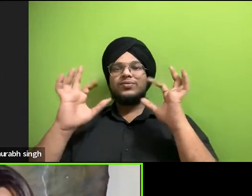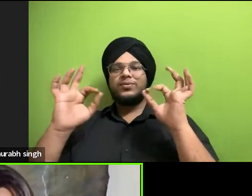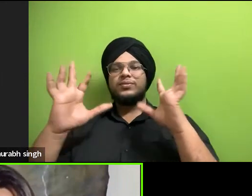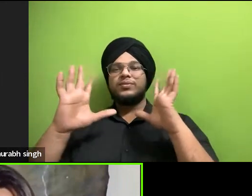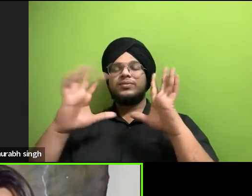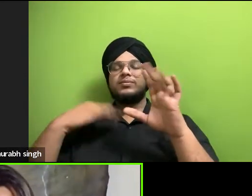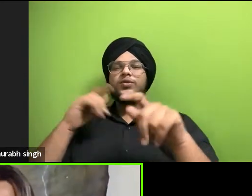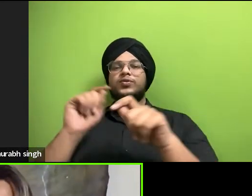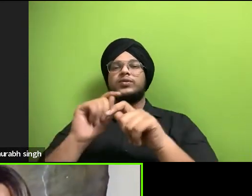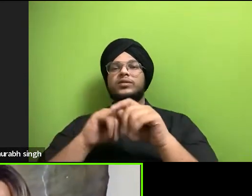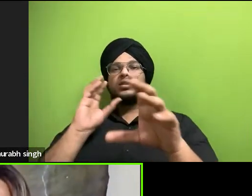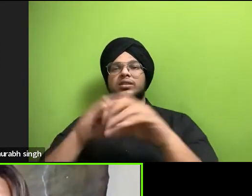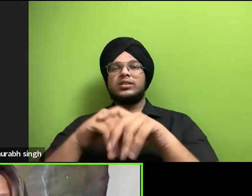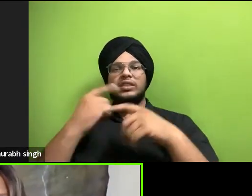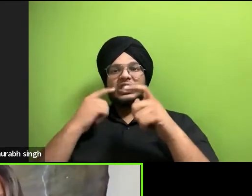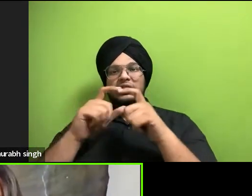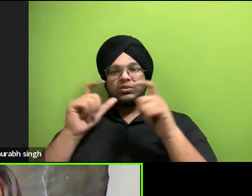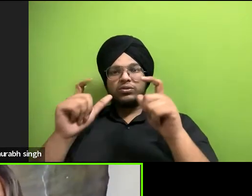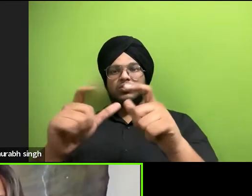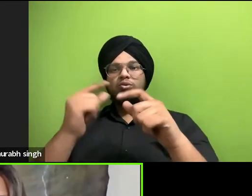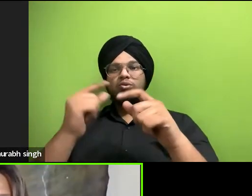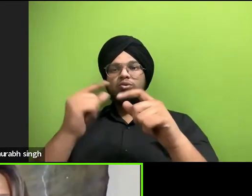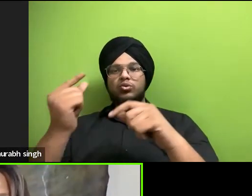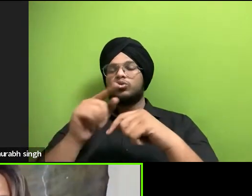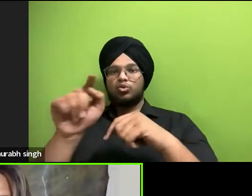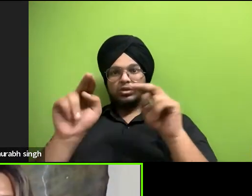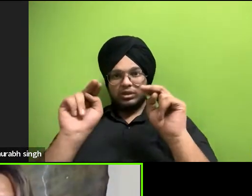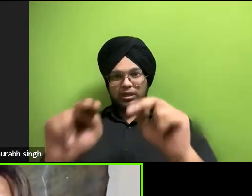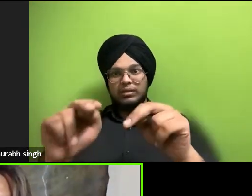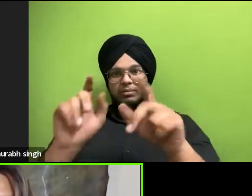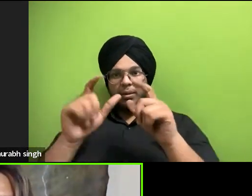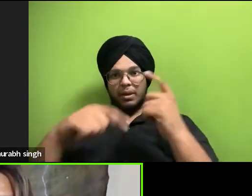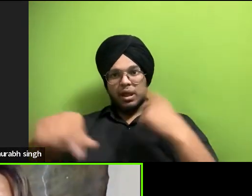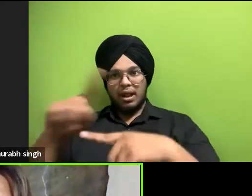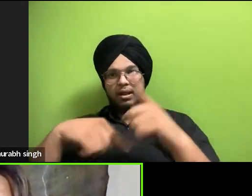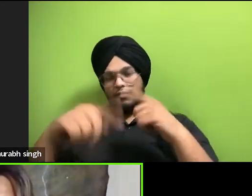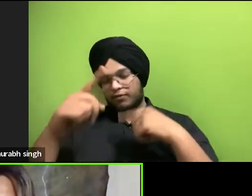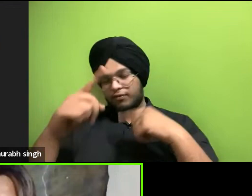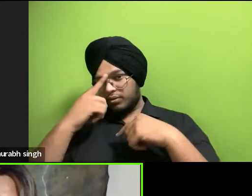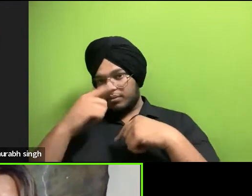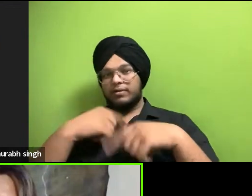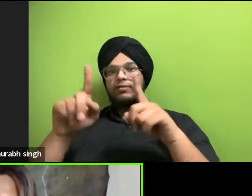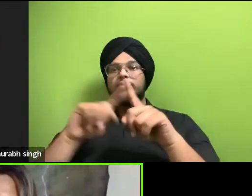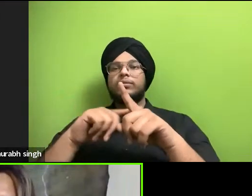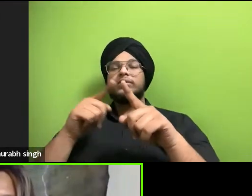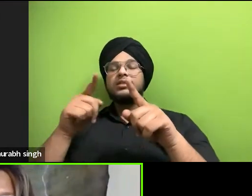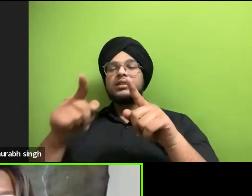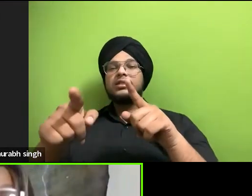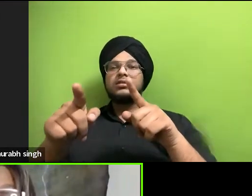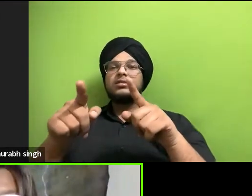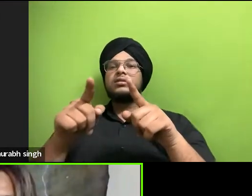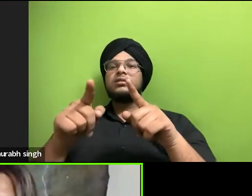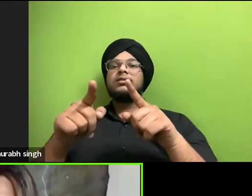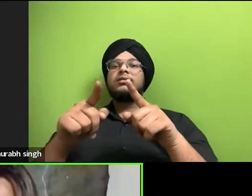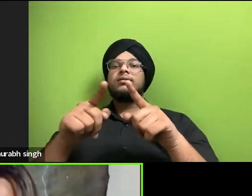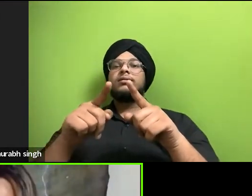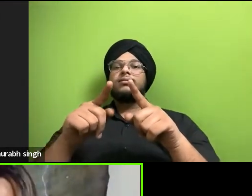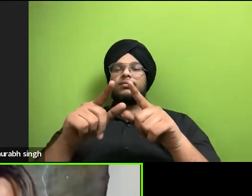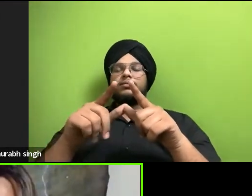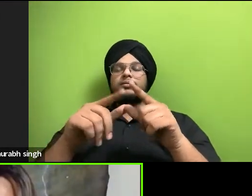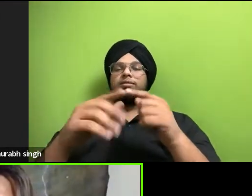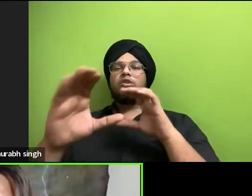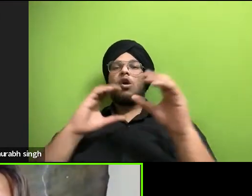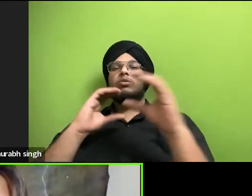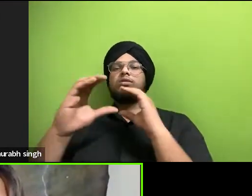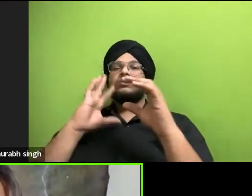an institution that knew that it needed people like me from the diaspora that were interested in a contemporary